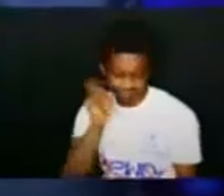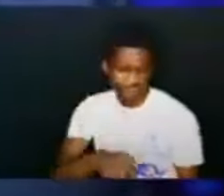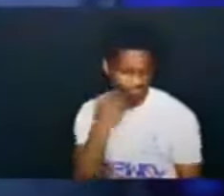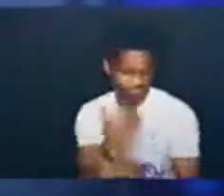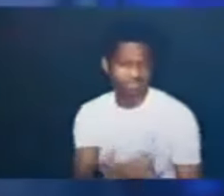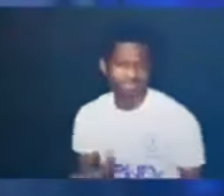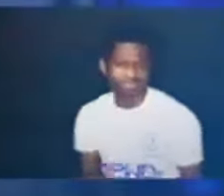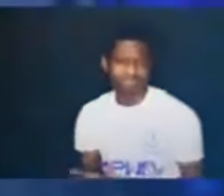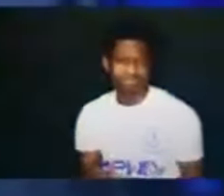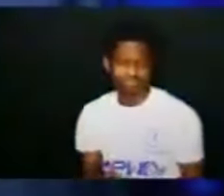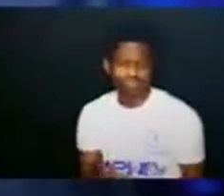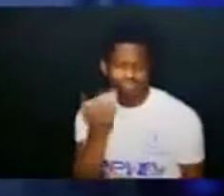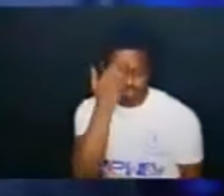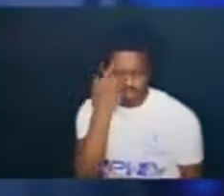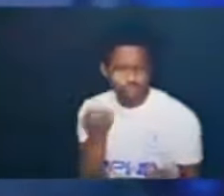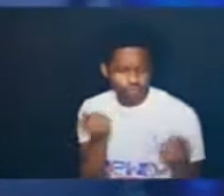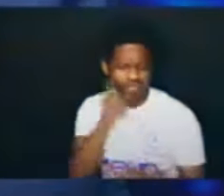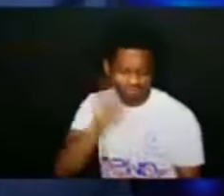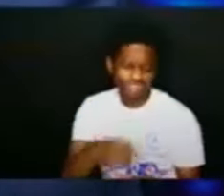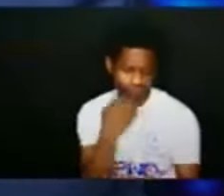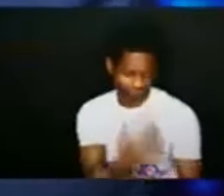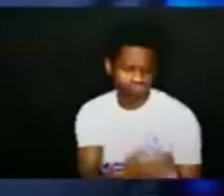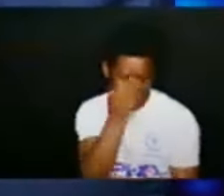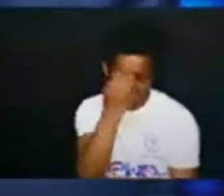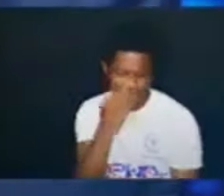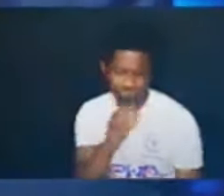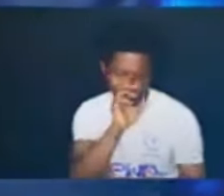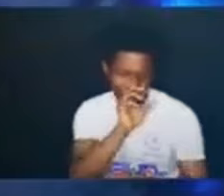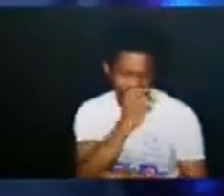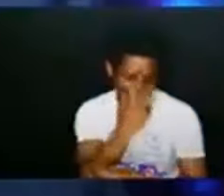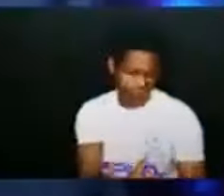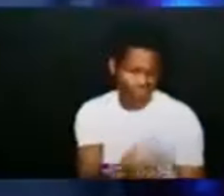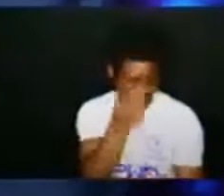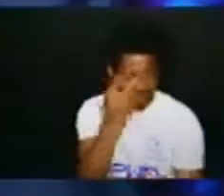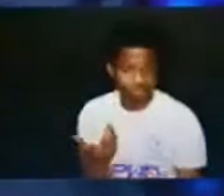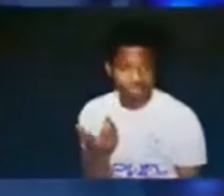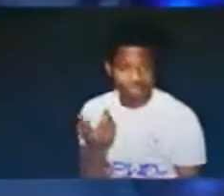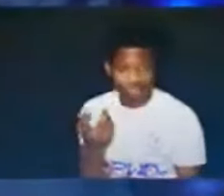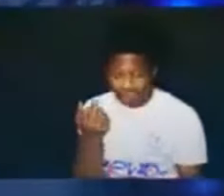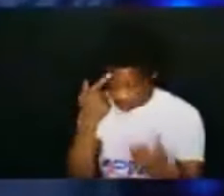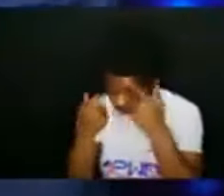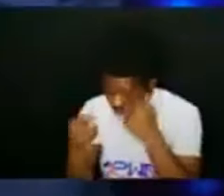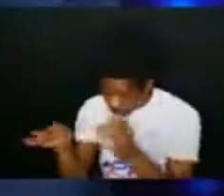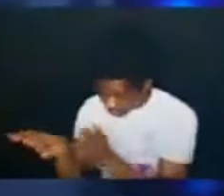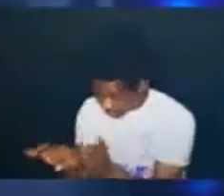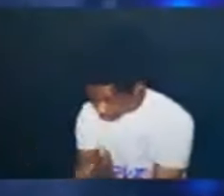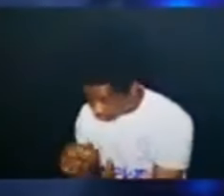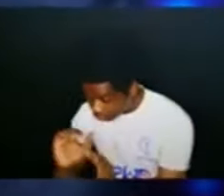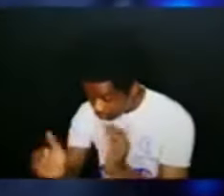See, he knows when to lock you. Because the Bible is law.